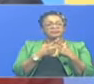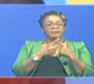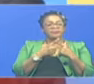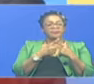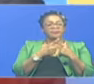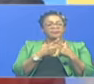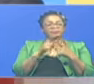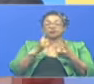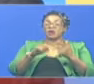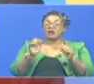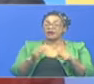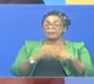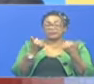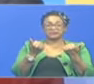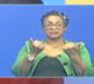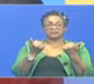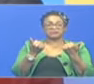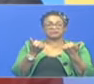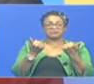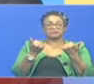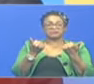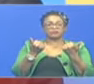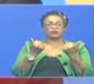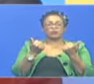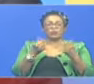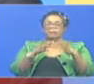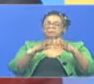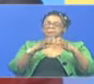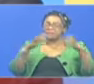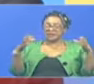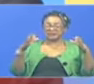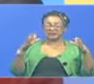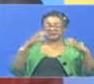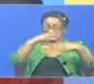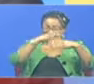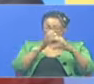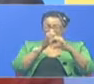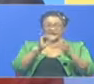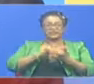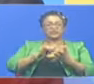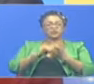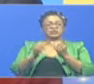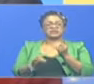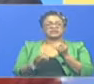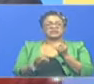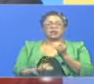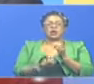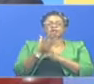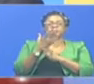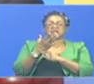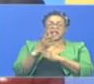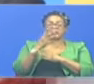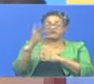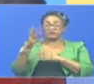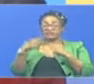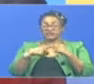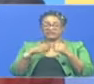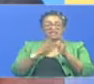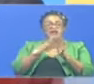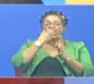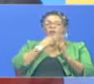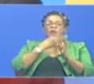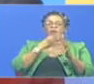what happened to the targeted mass testing that was launched probably in Kawangware and Old Town? Is it still